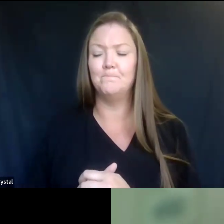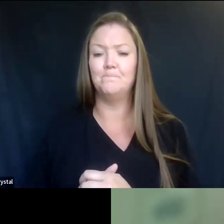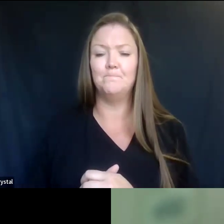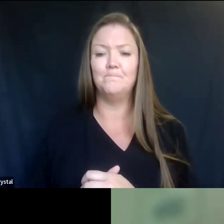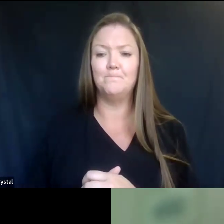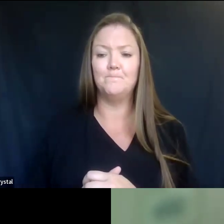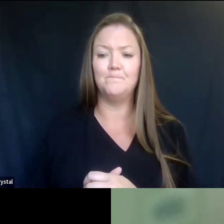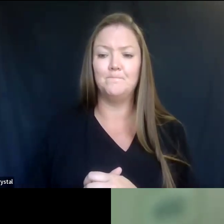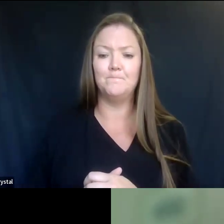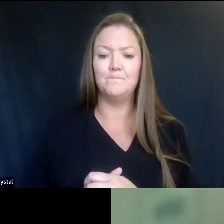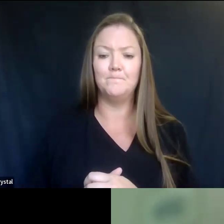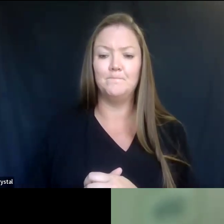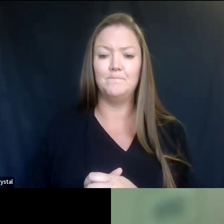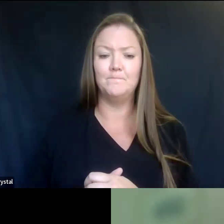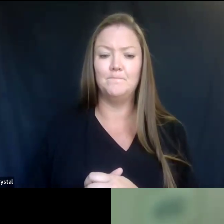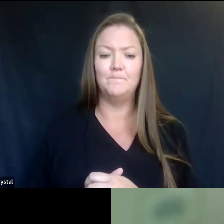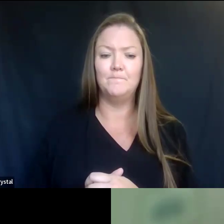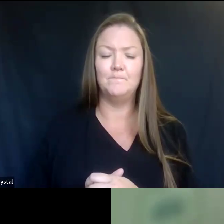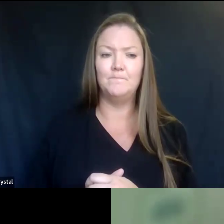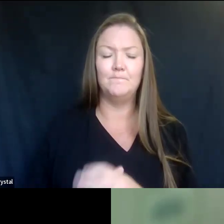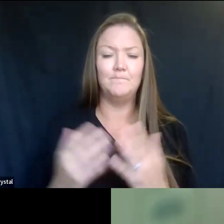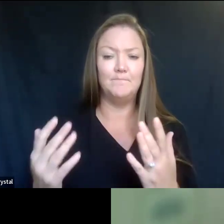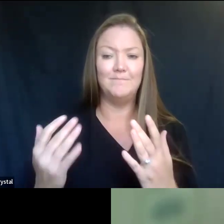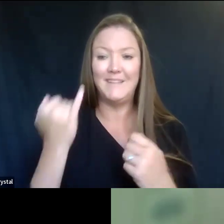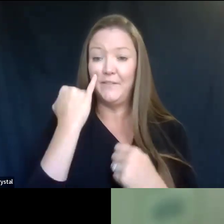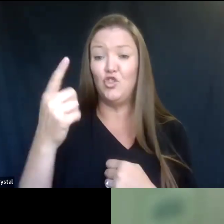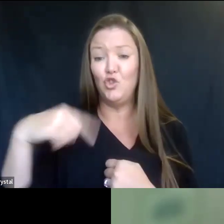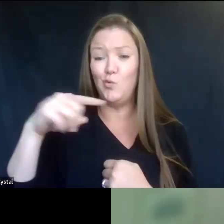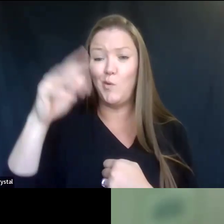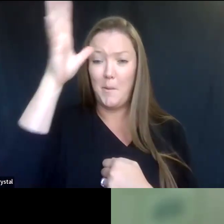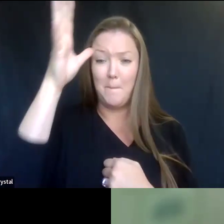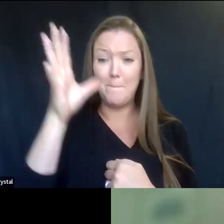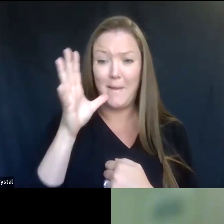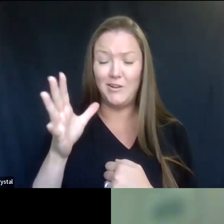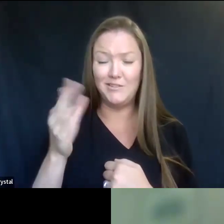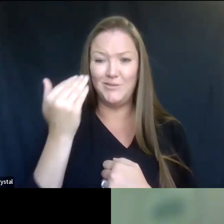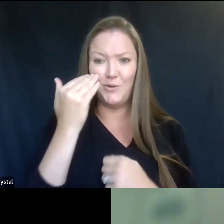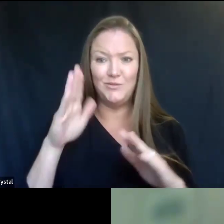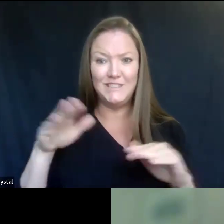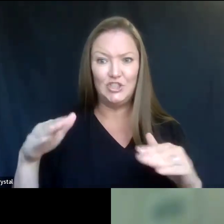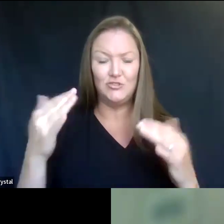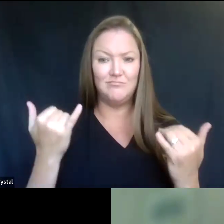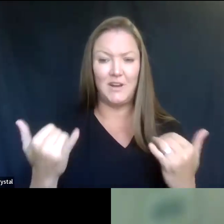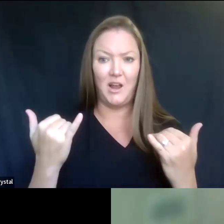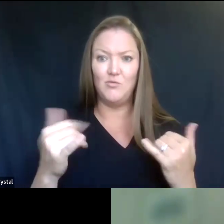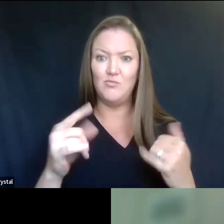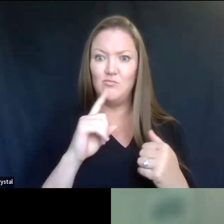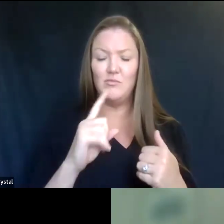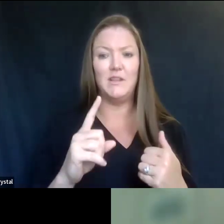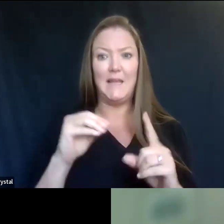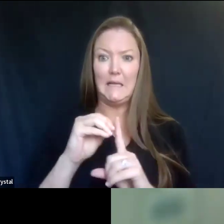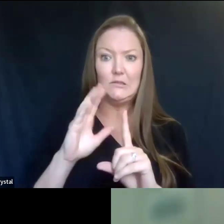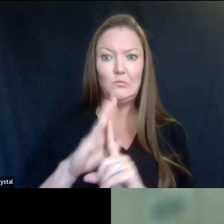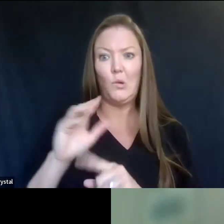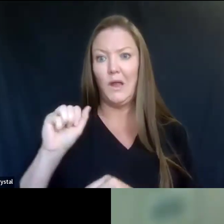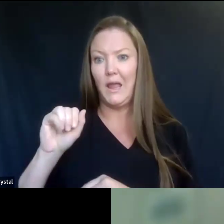And thinking about, if you think, I mean, for those of you who are parents, our kids are these days are very much exposed to AI